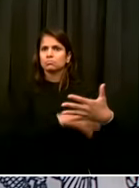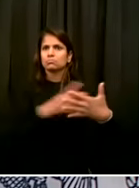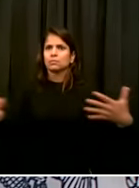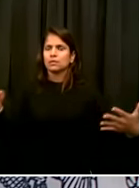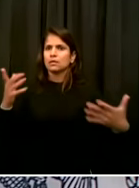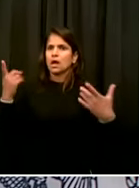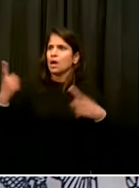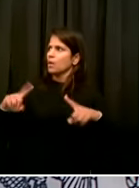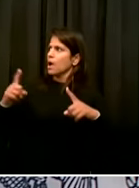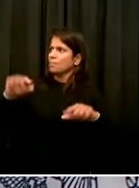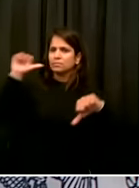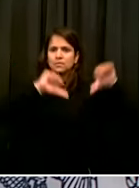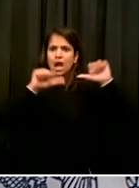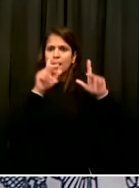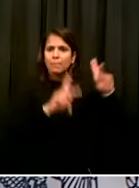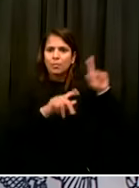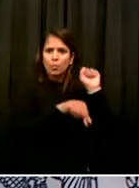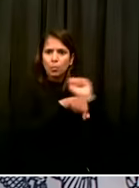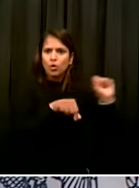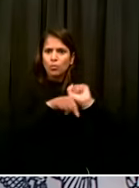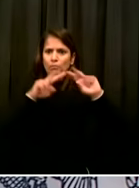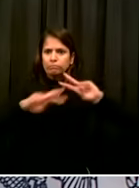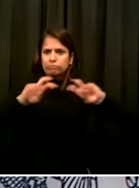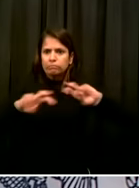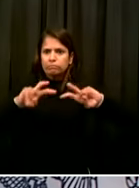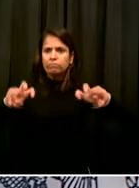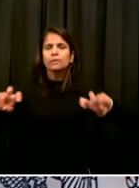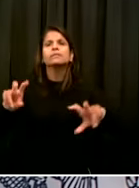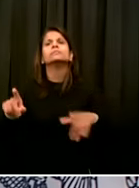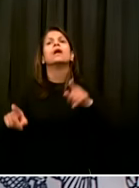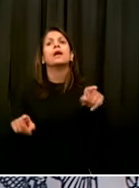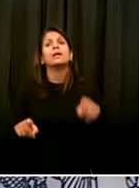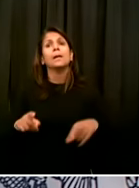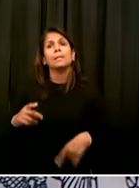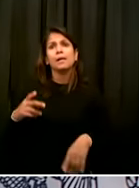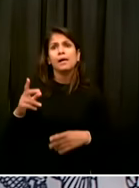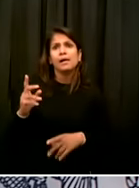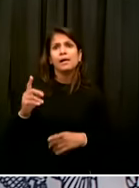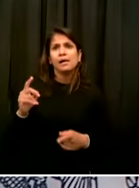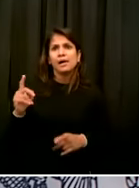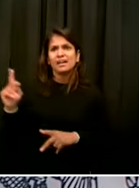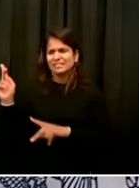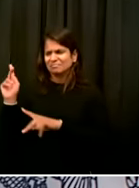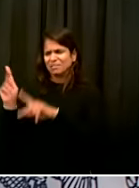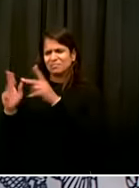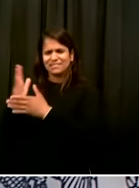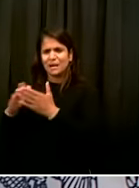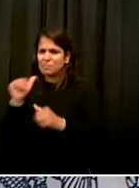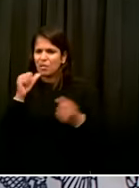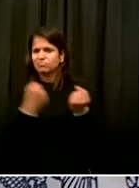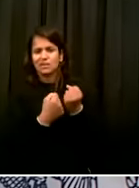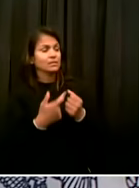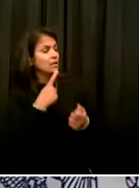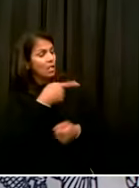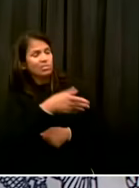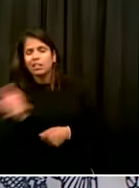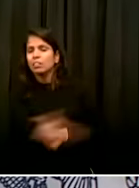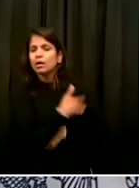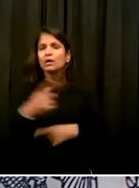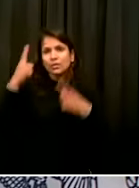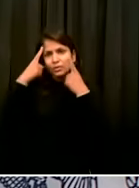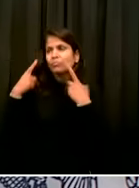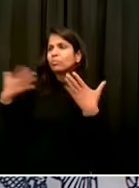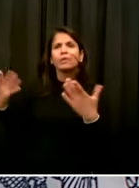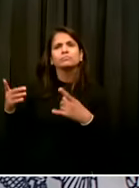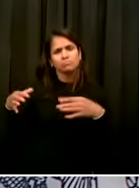data, but here in this city, we honor it. We recognize that the facts have actually set us free. The facts have